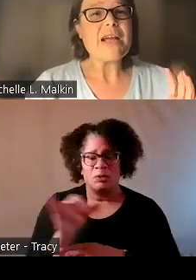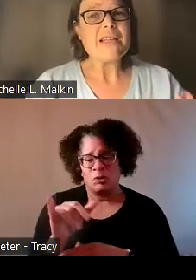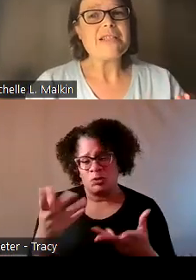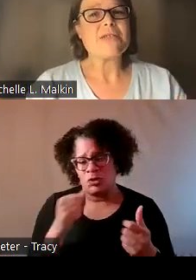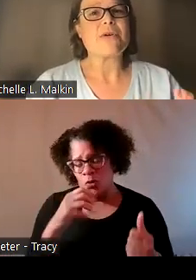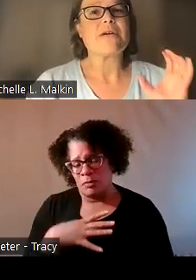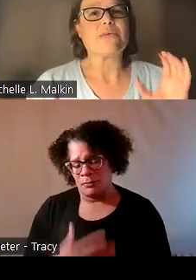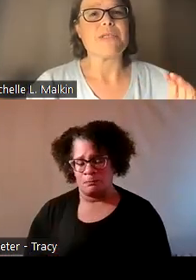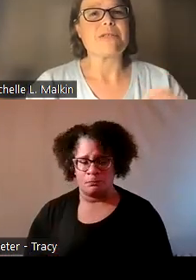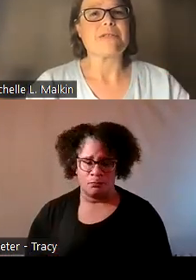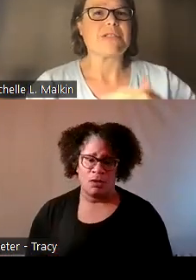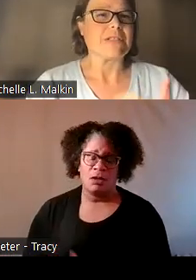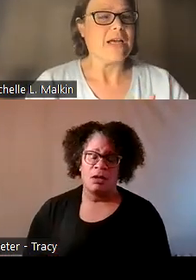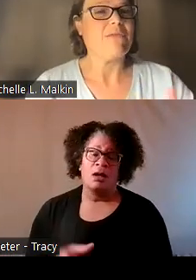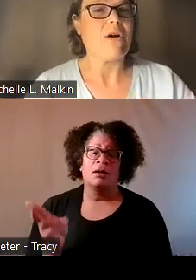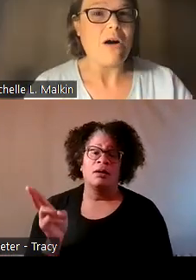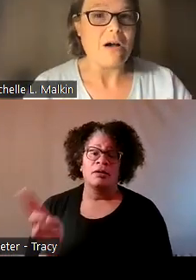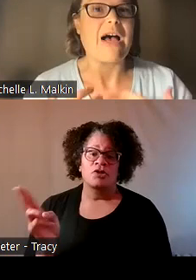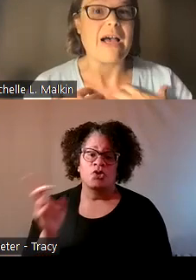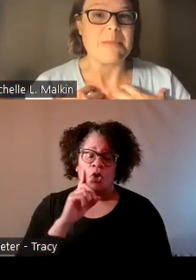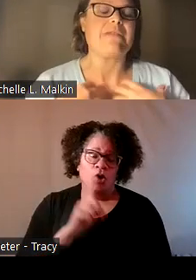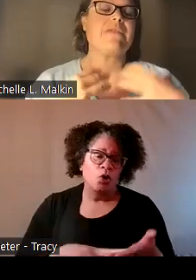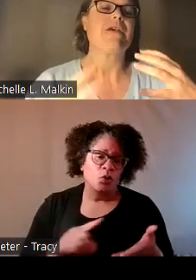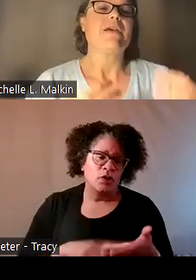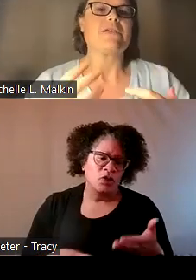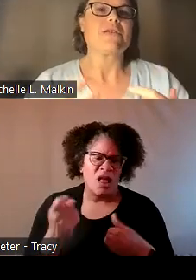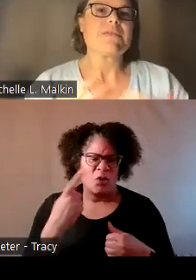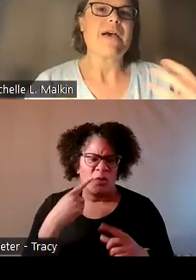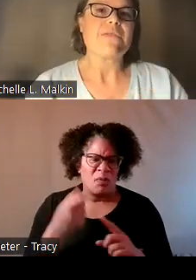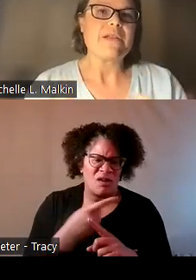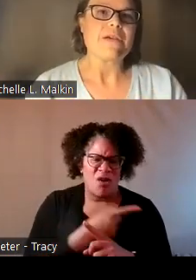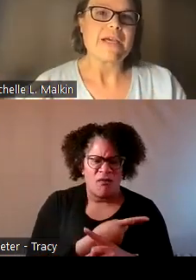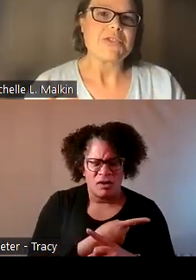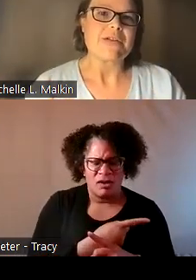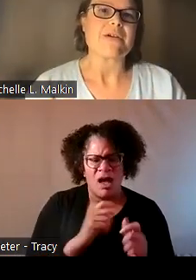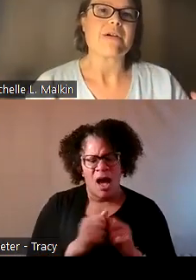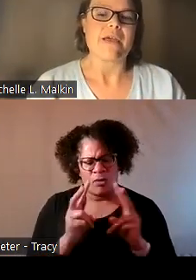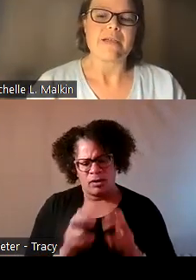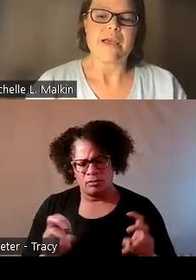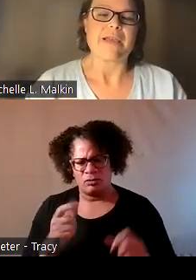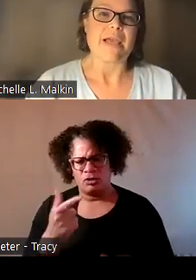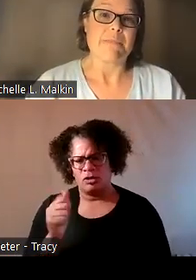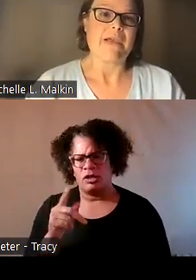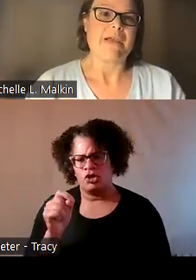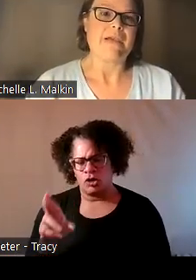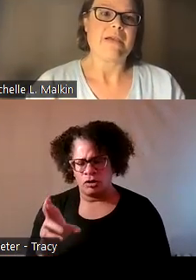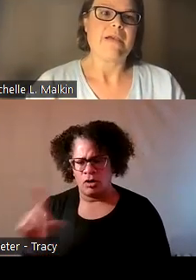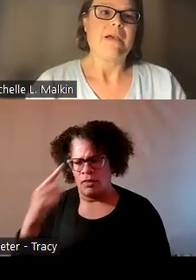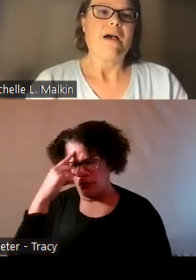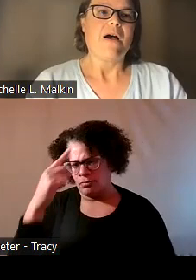So a lot of the historical research is kind of off, I believe, in terms of how they look at gender and